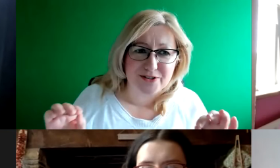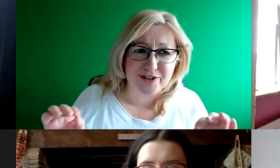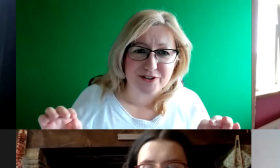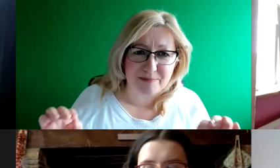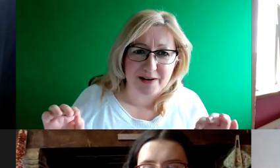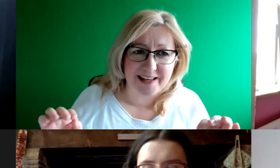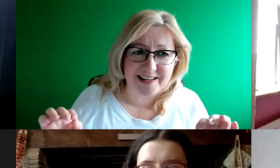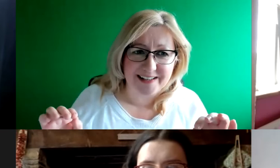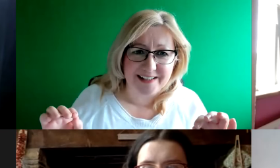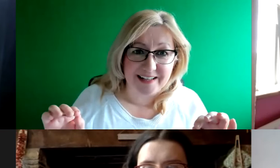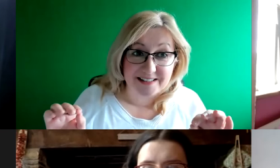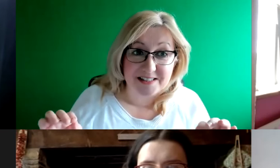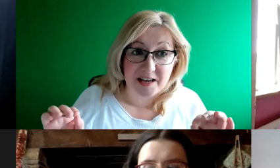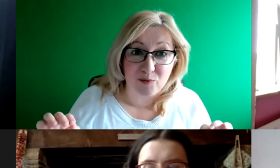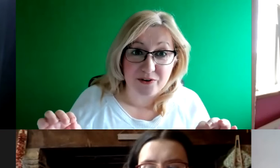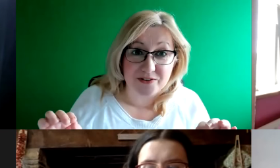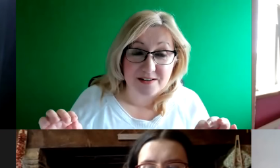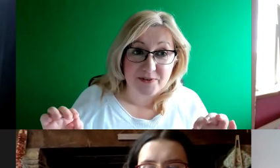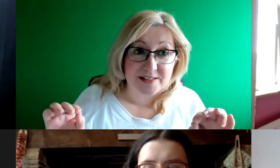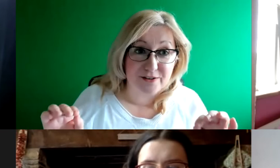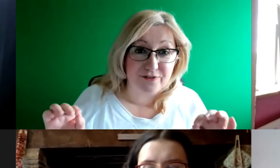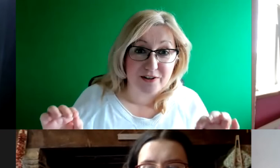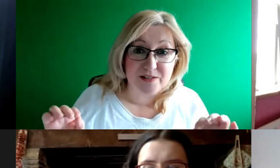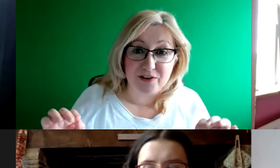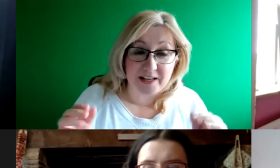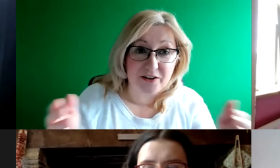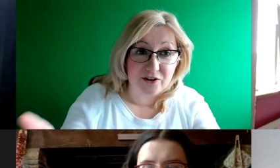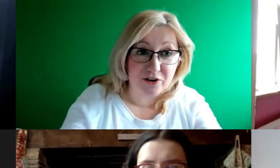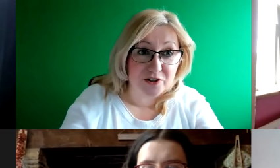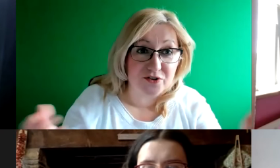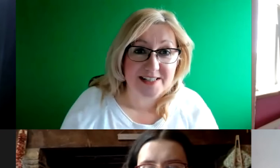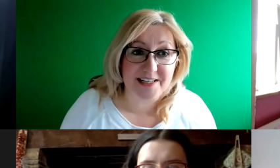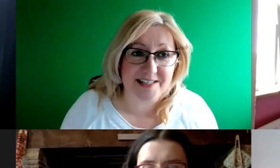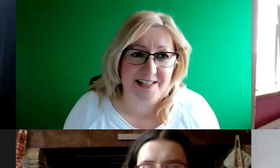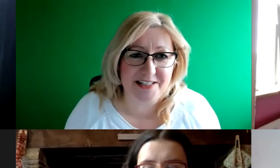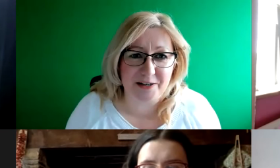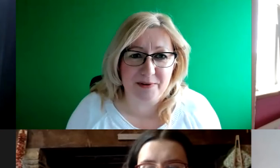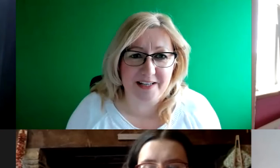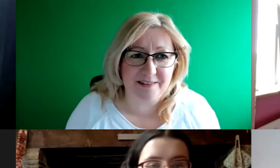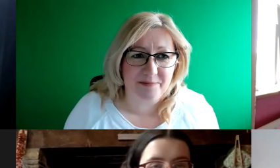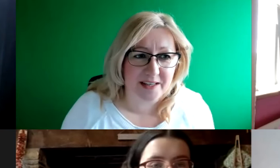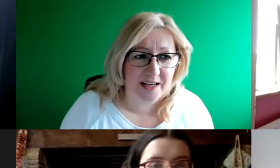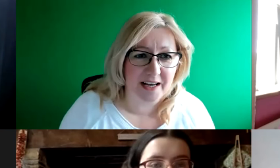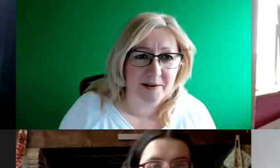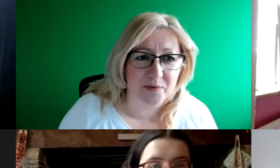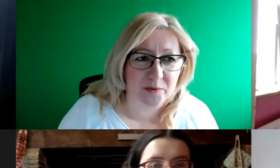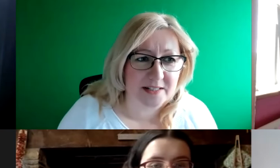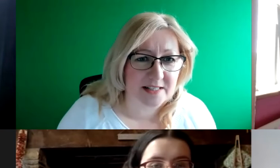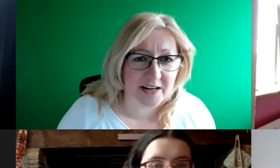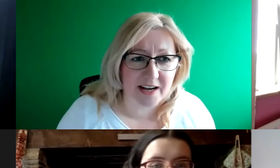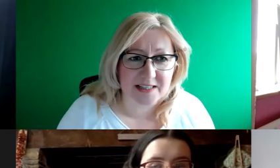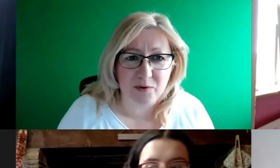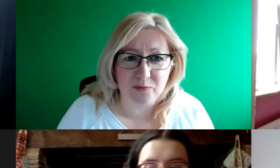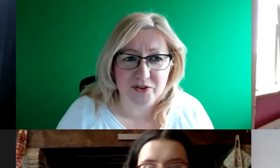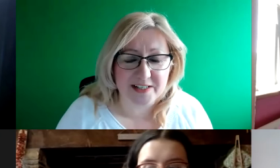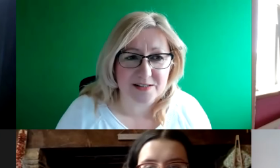conceptual structure at play, it's the same ones. So for those of you, like you're all doing translation and interpreting with